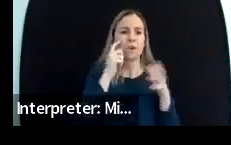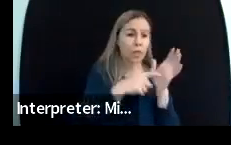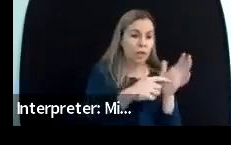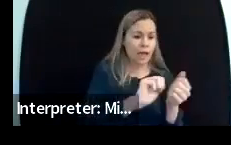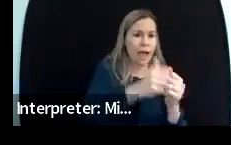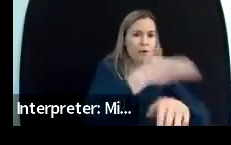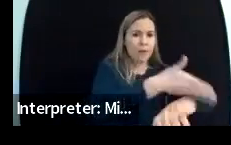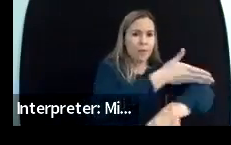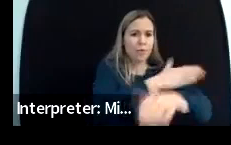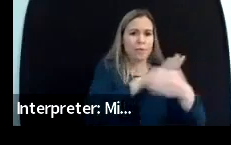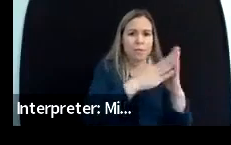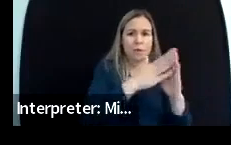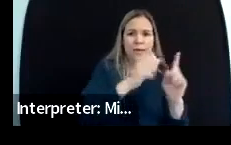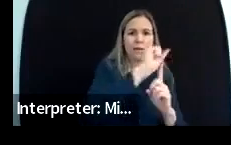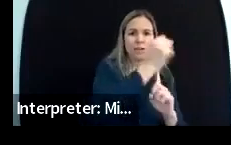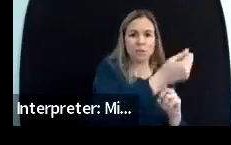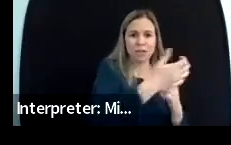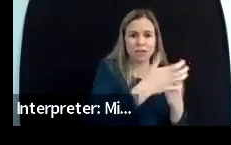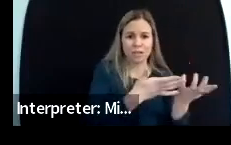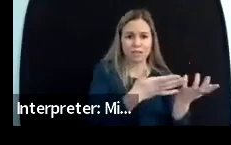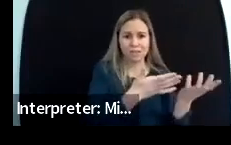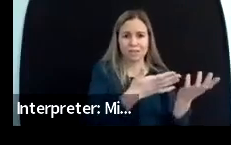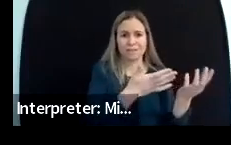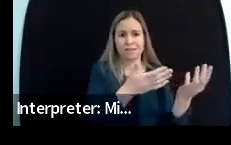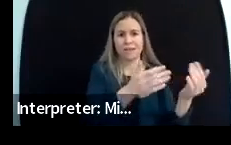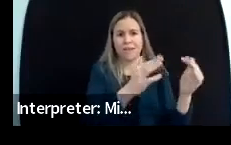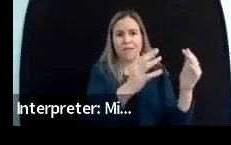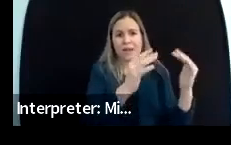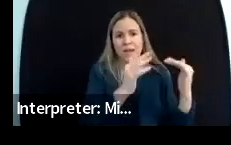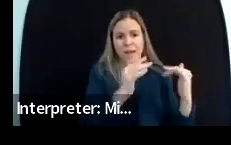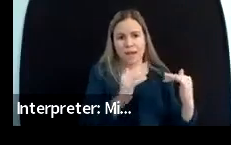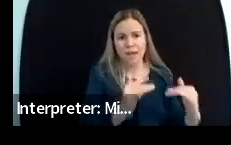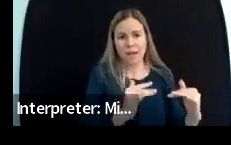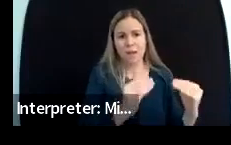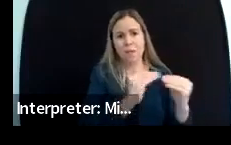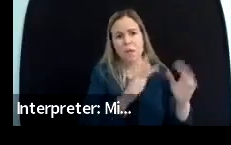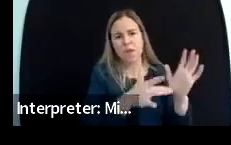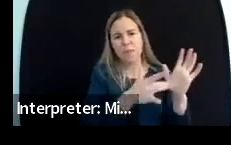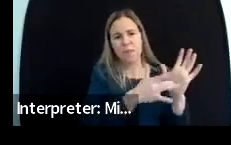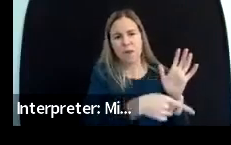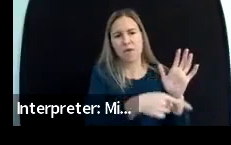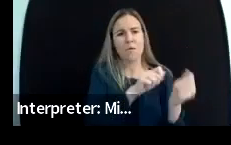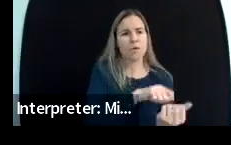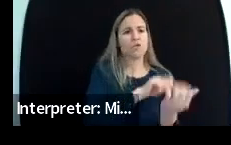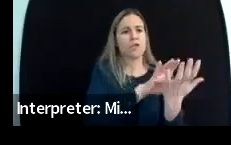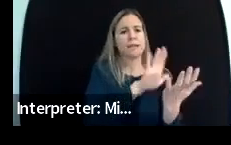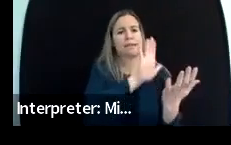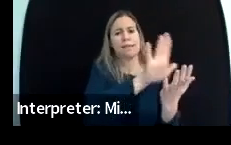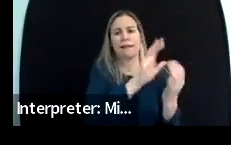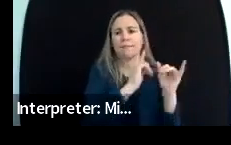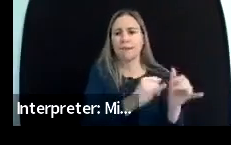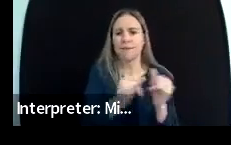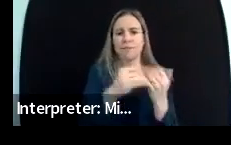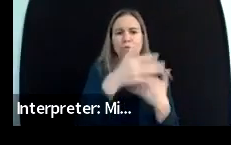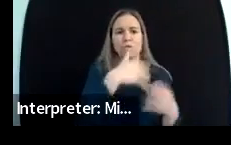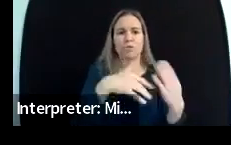come in upstream. When we get further into the middle of the stream, it's addressing an individual's social needs, providing